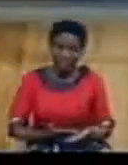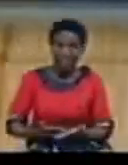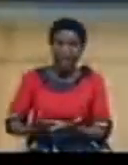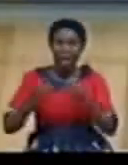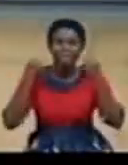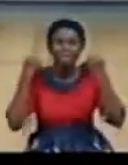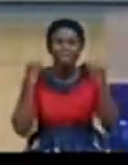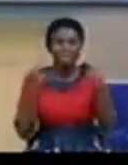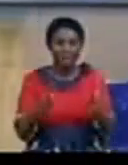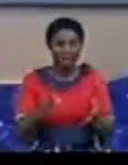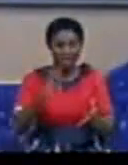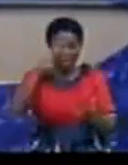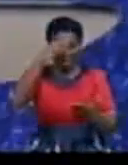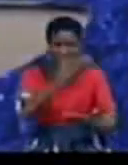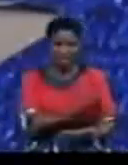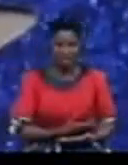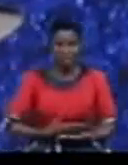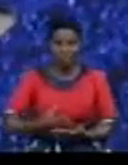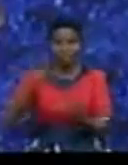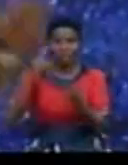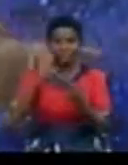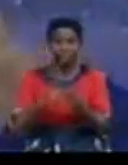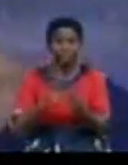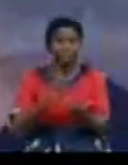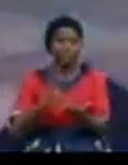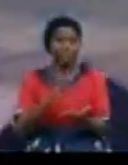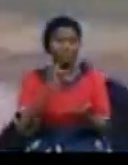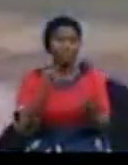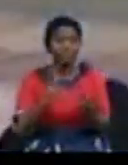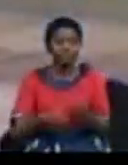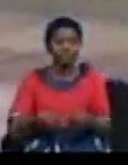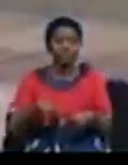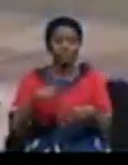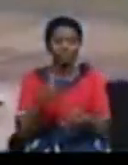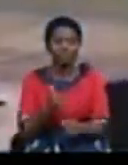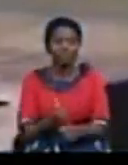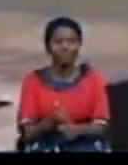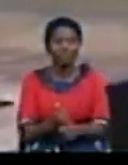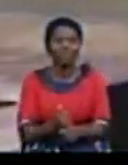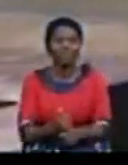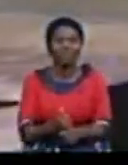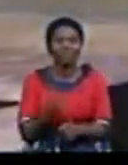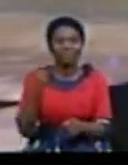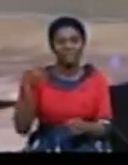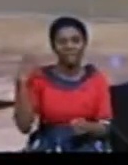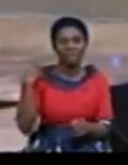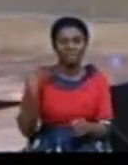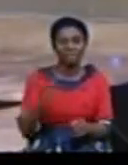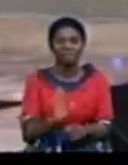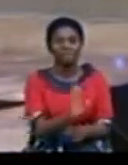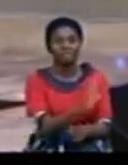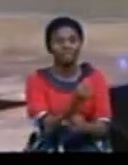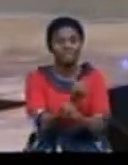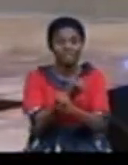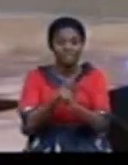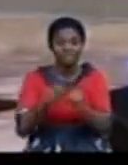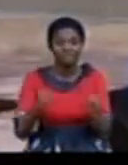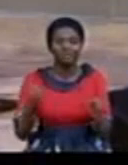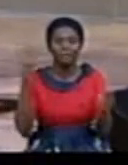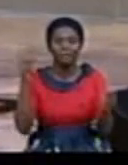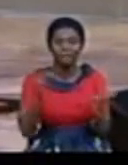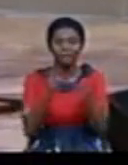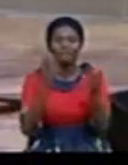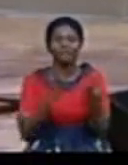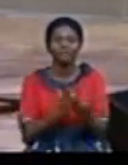to make the captain of their salvation perfect through sufferings. And then he tells